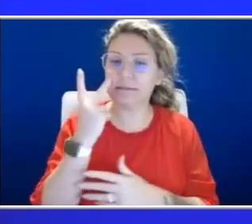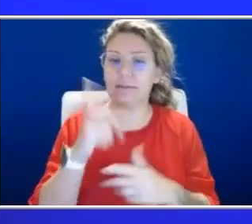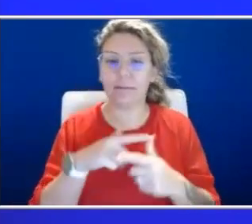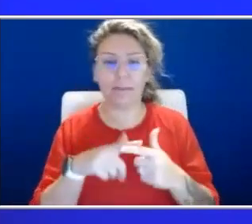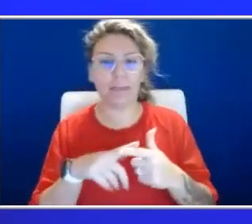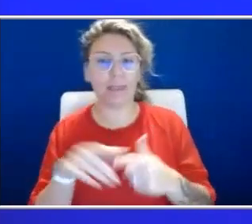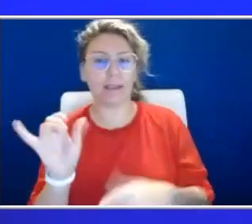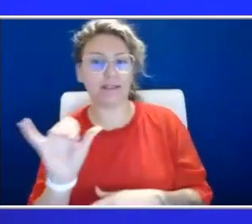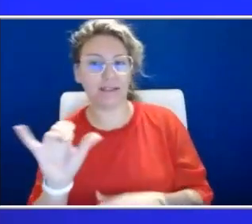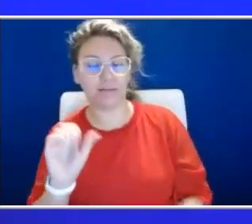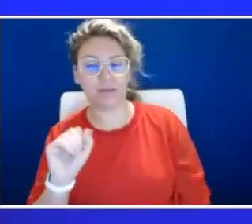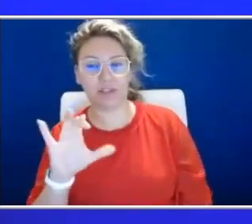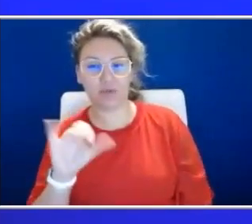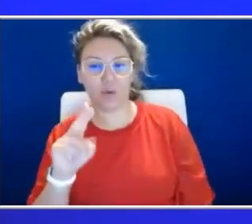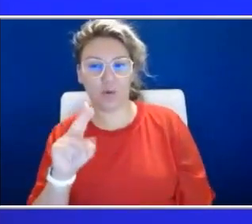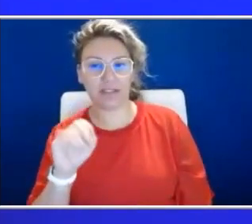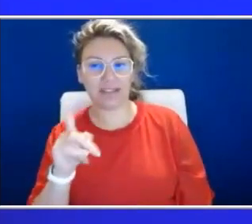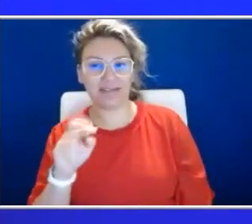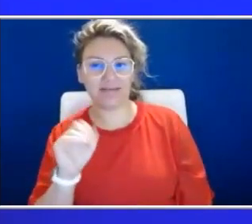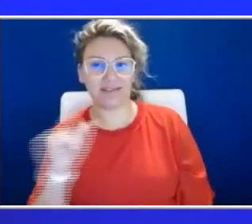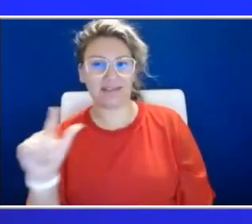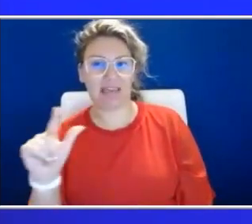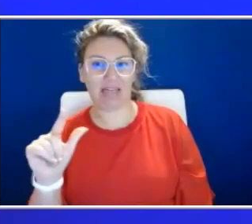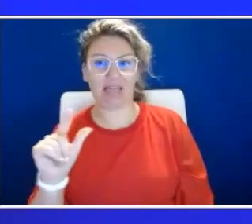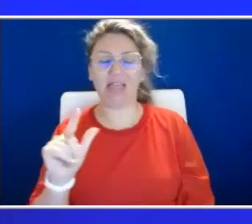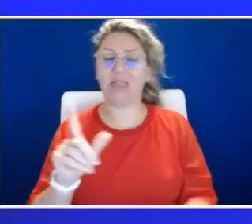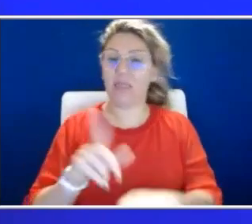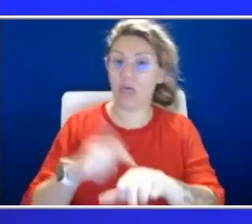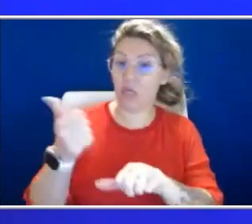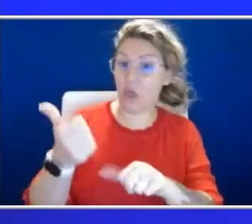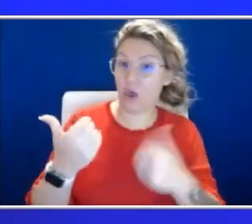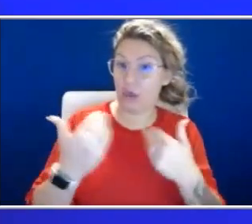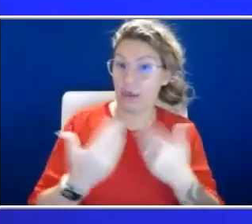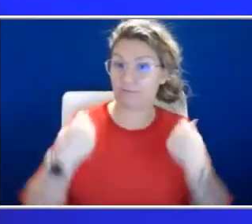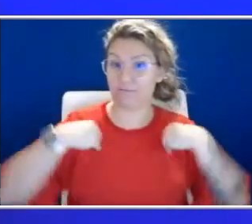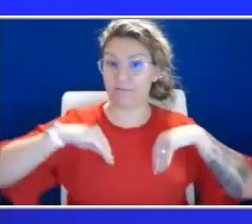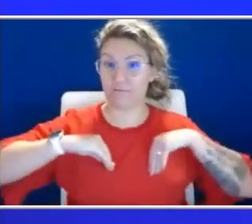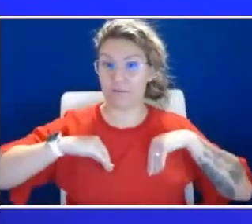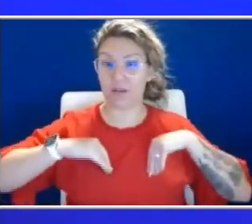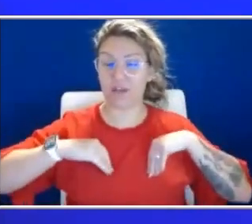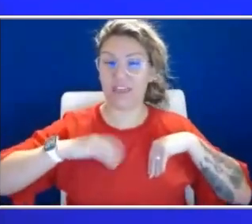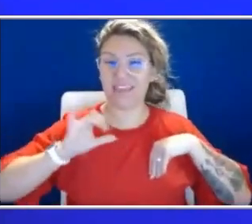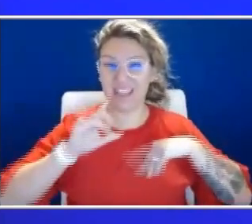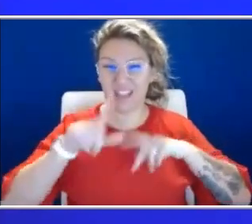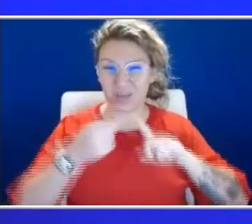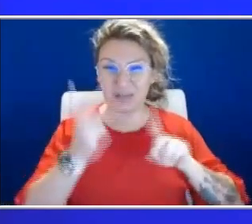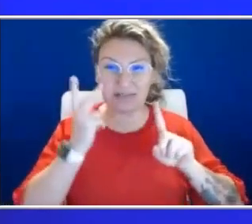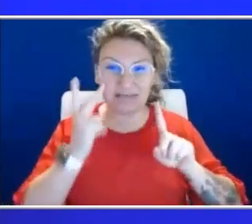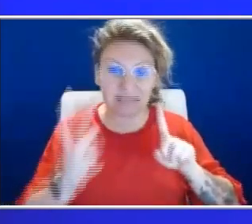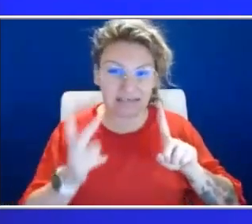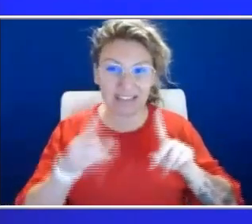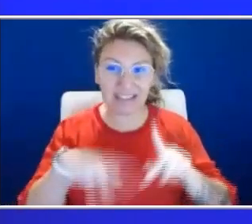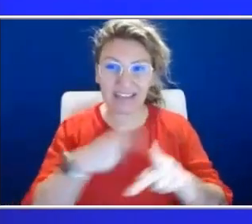longer that a patient has had the implants, that's when they're seeing those kind of things, but again, extremely